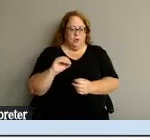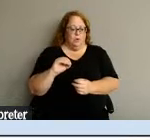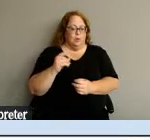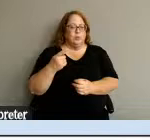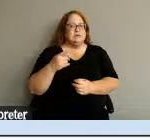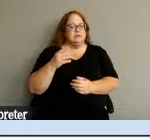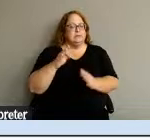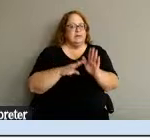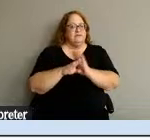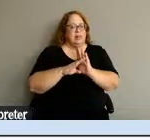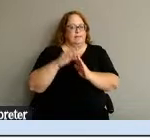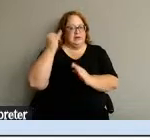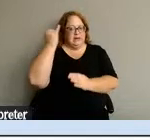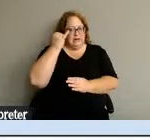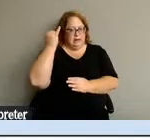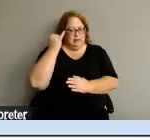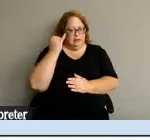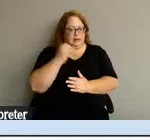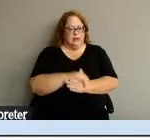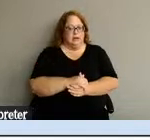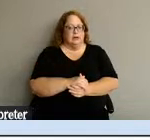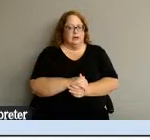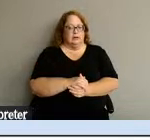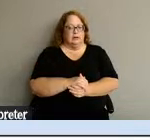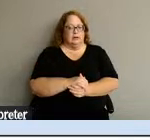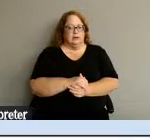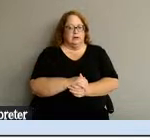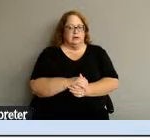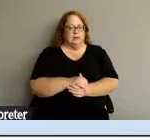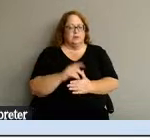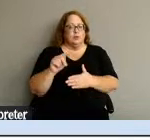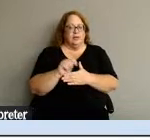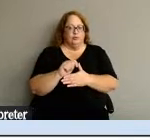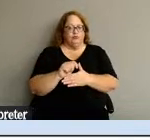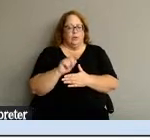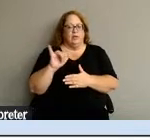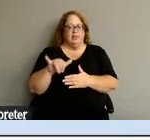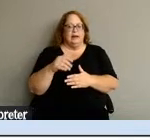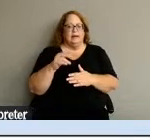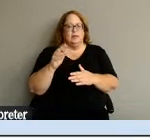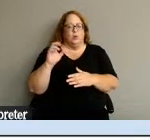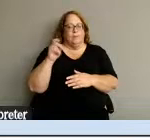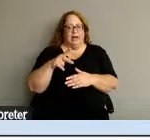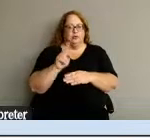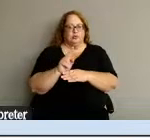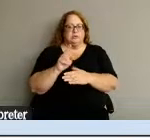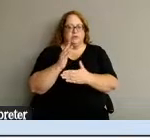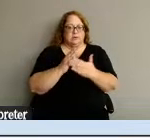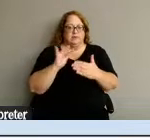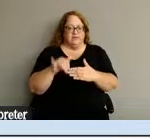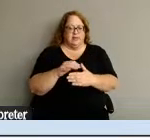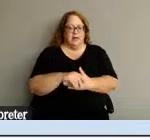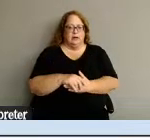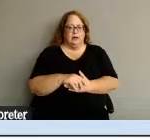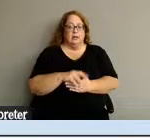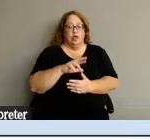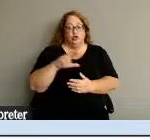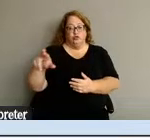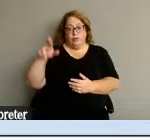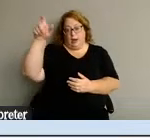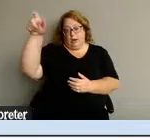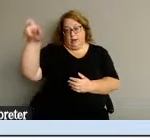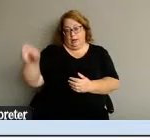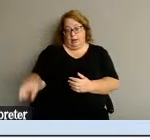in Italy, and so they will go and be trained in that, and then they will come back and use some of those as well. The column all the way on the